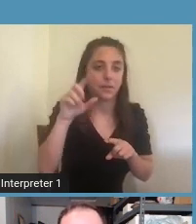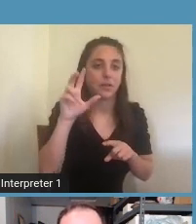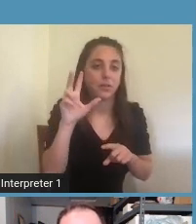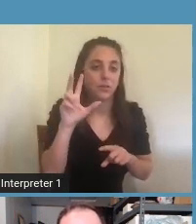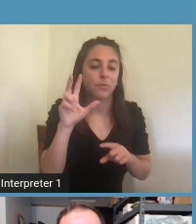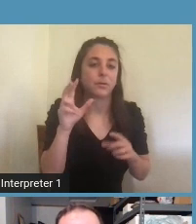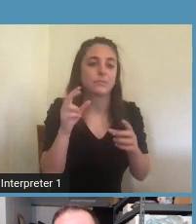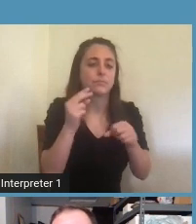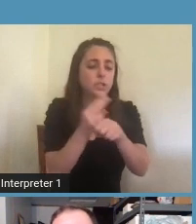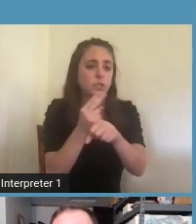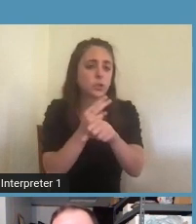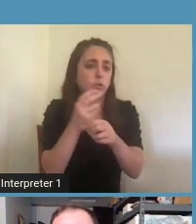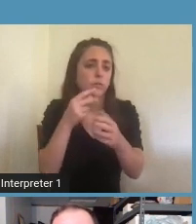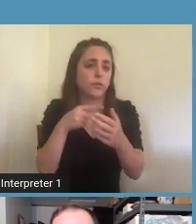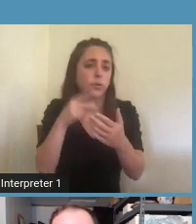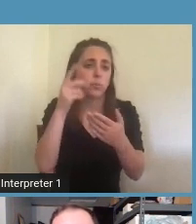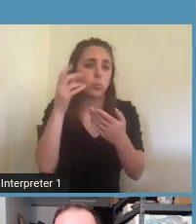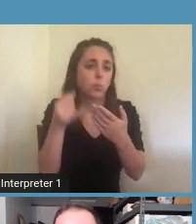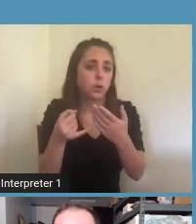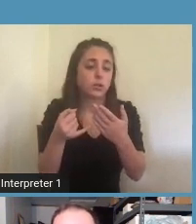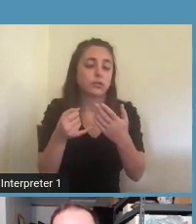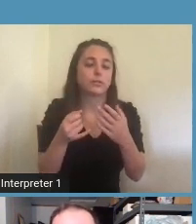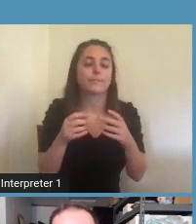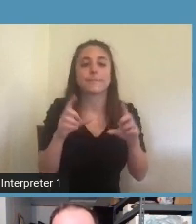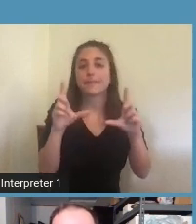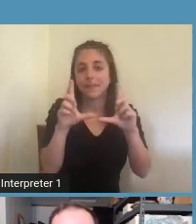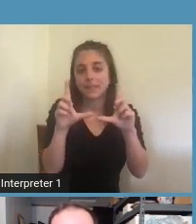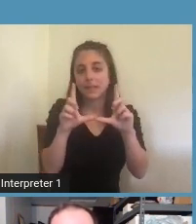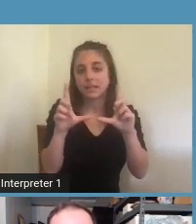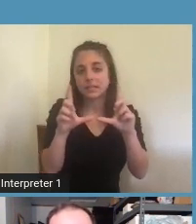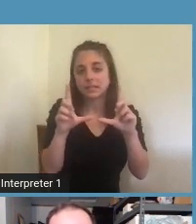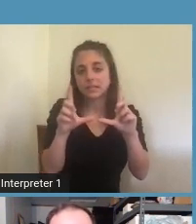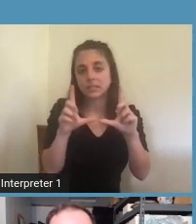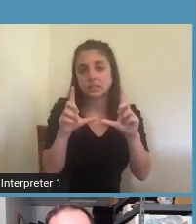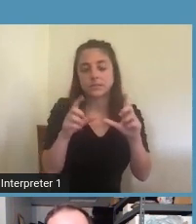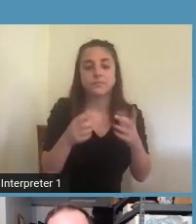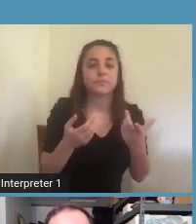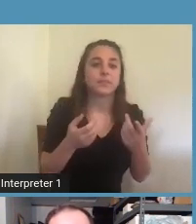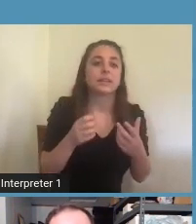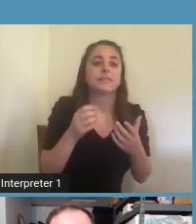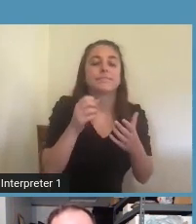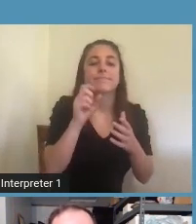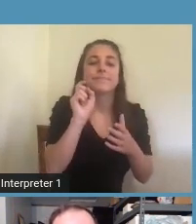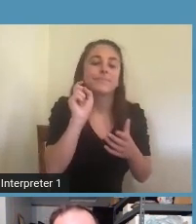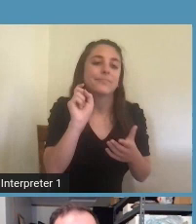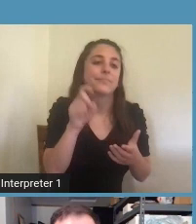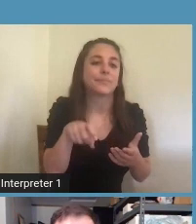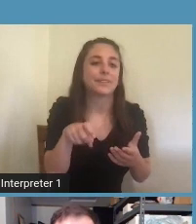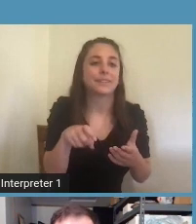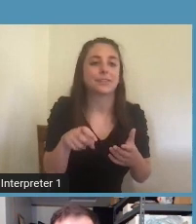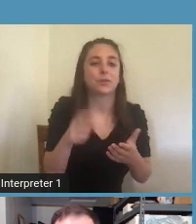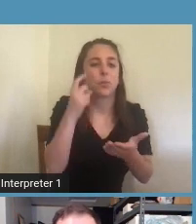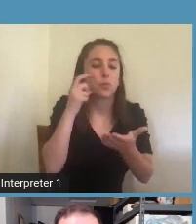your projects with a perpetual license. Some of those do require attribution to the artist, but most of them don't.